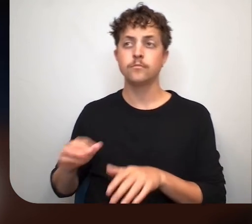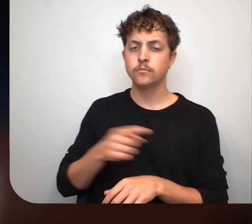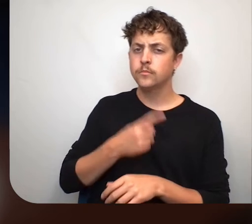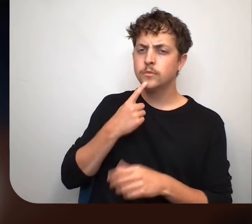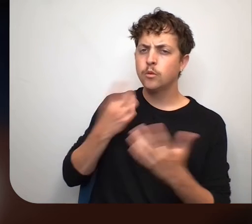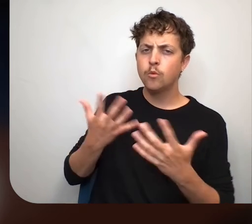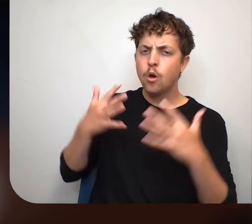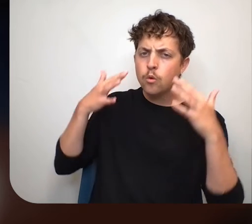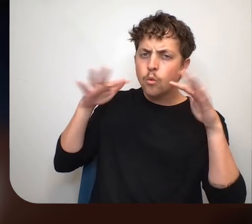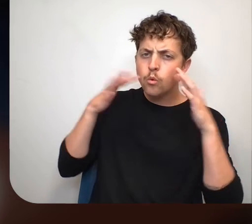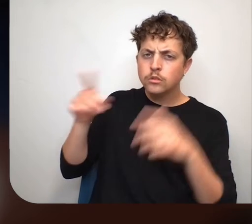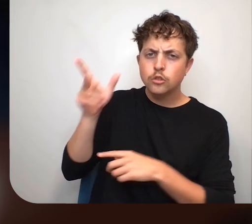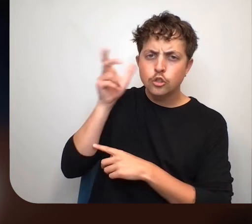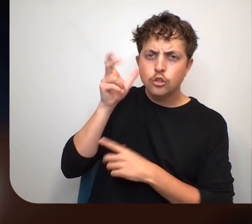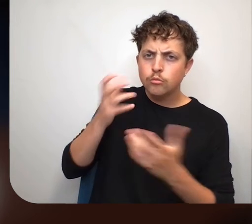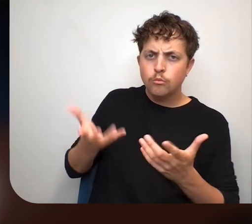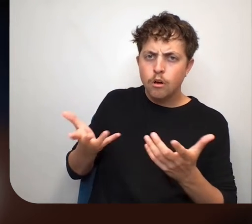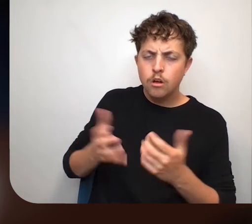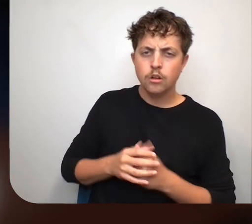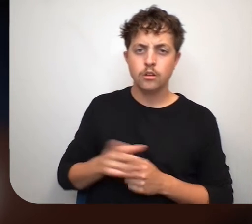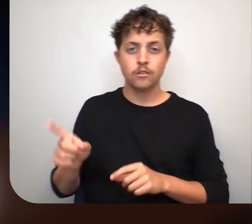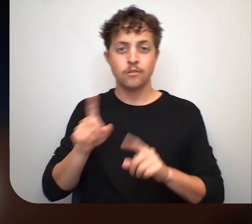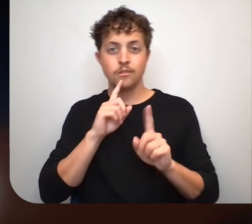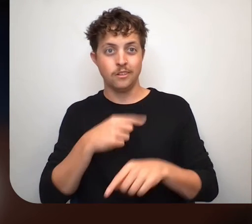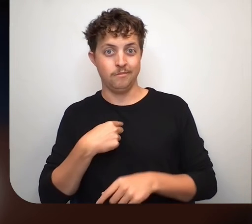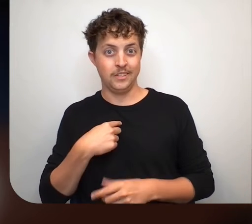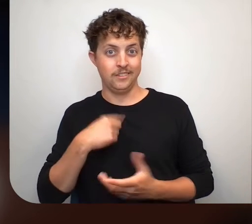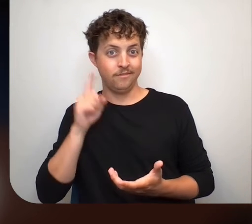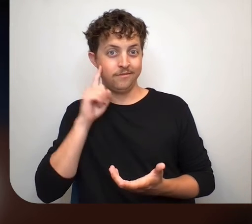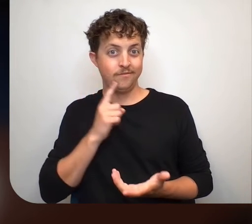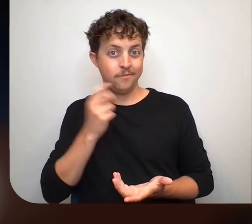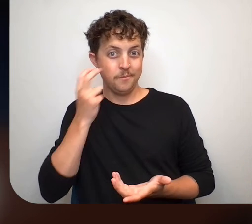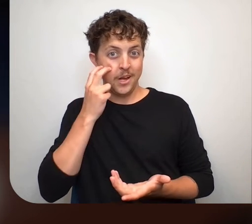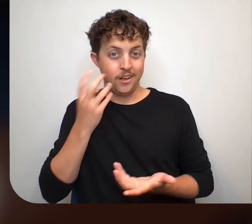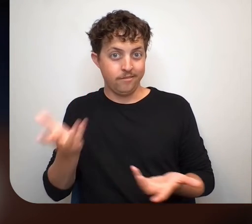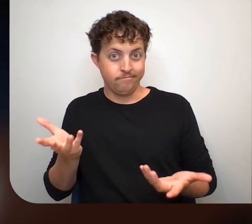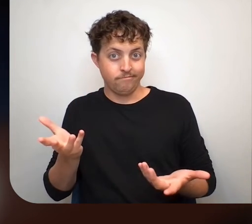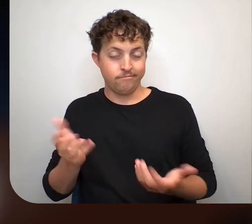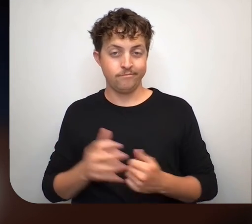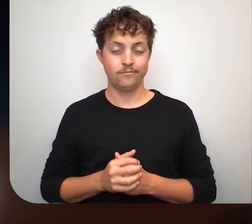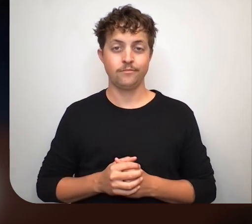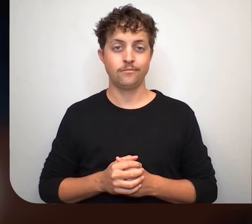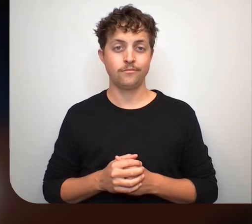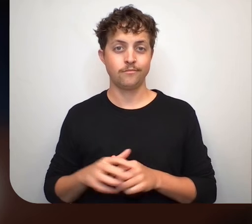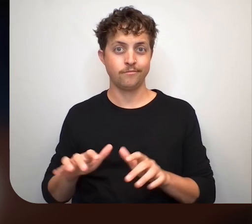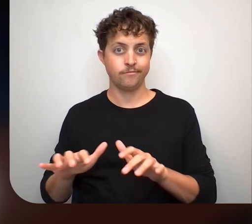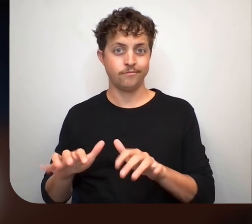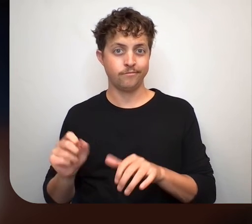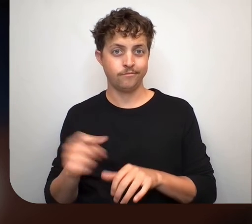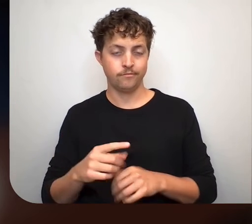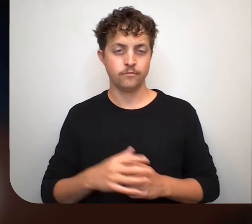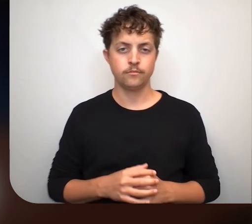What noises did you hear? You reply, I am deafblind.